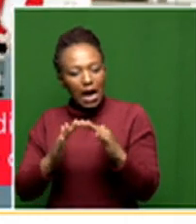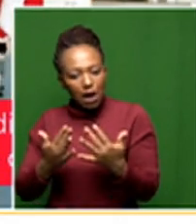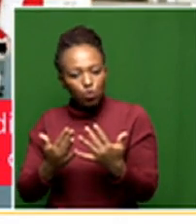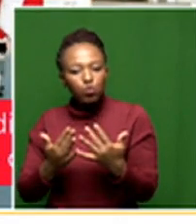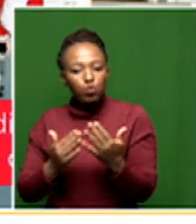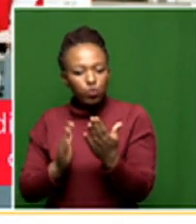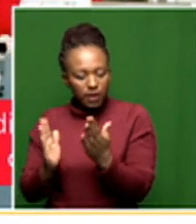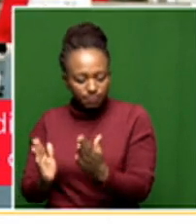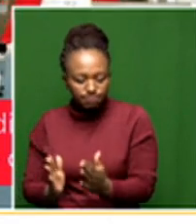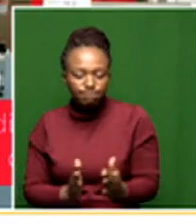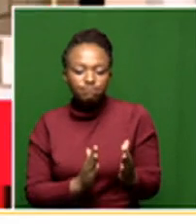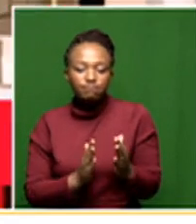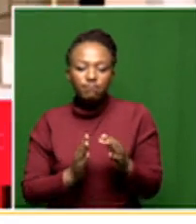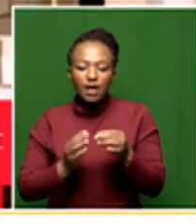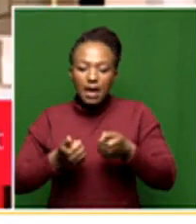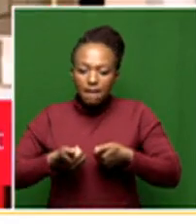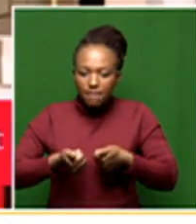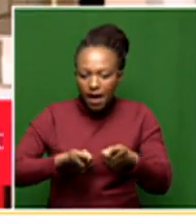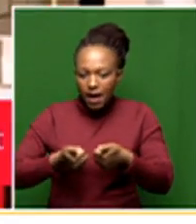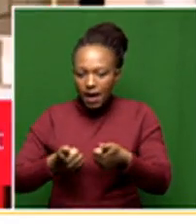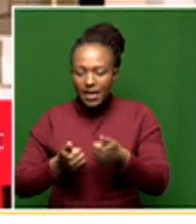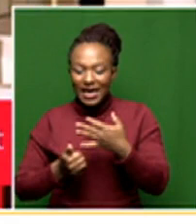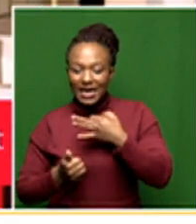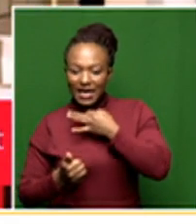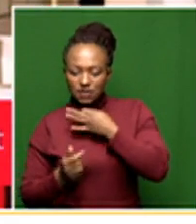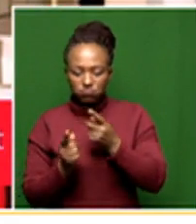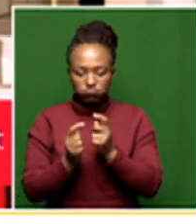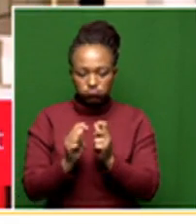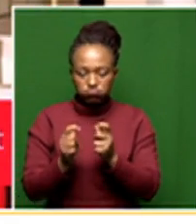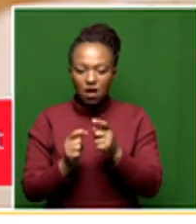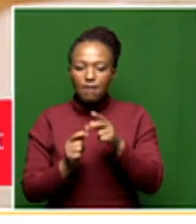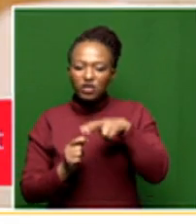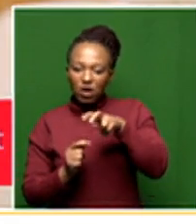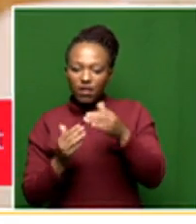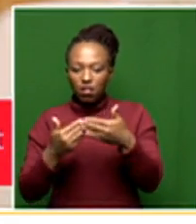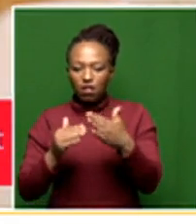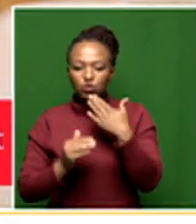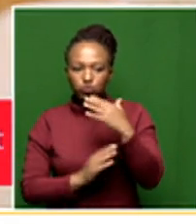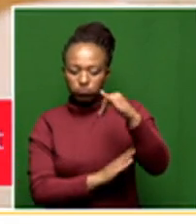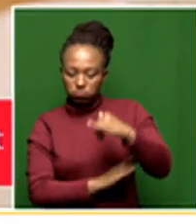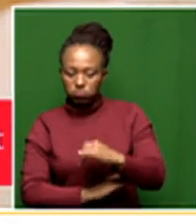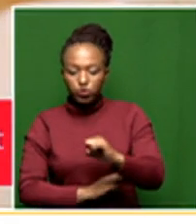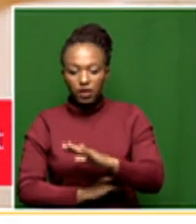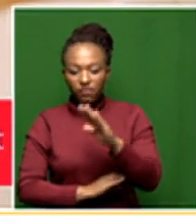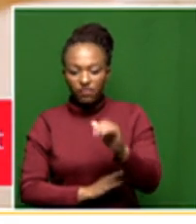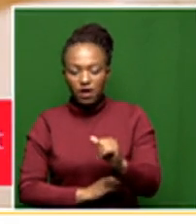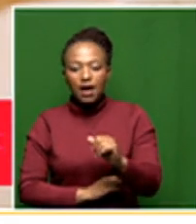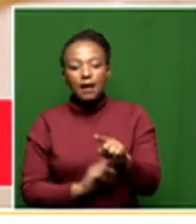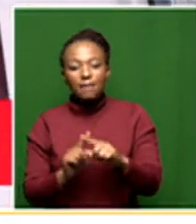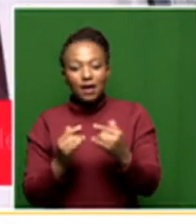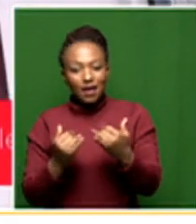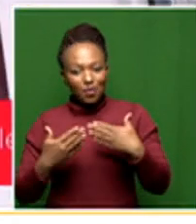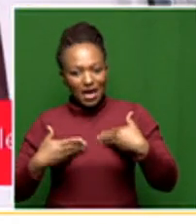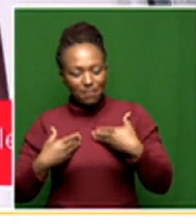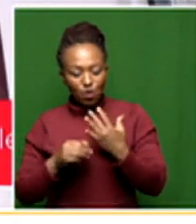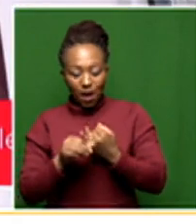can phase in risk-adjusted travel to South Africa. And we are obviously delighted that